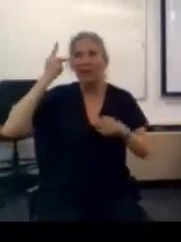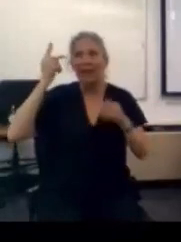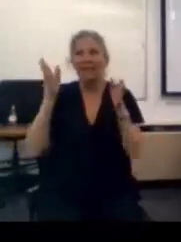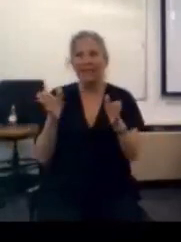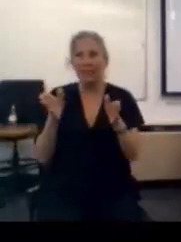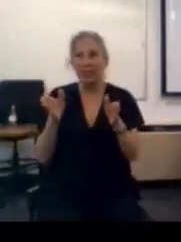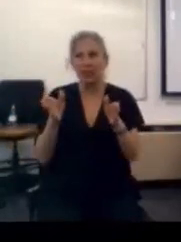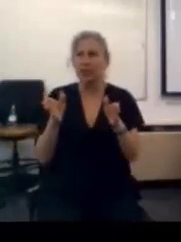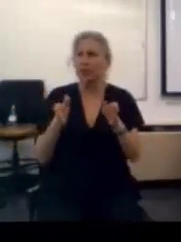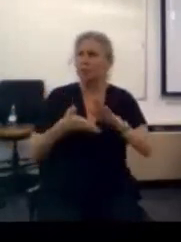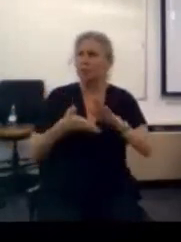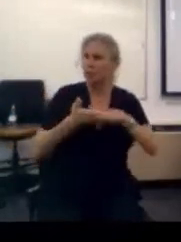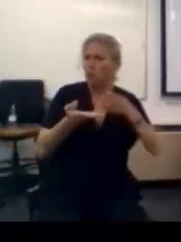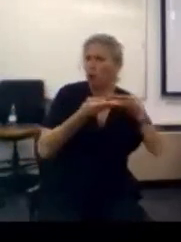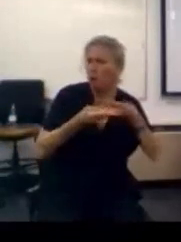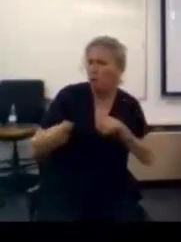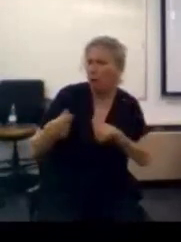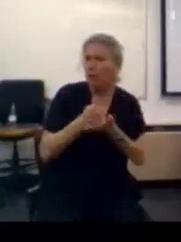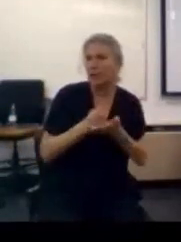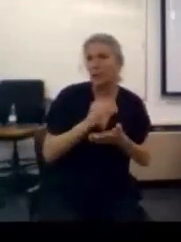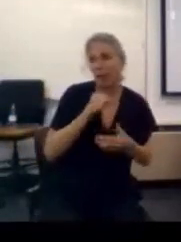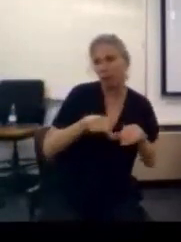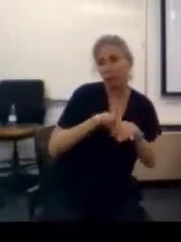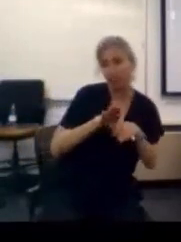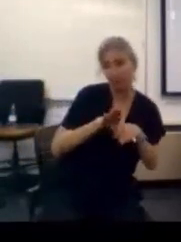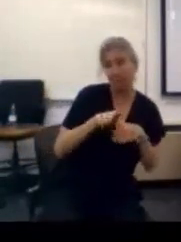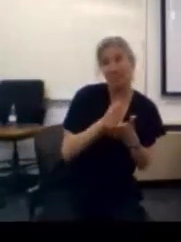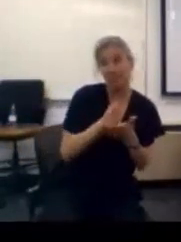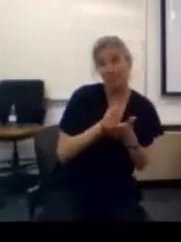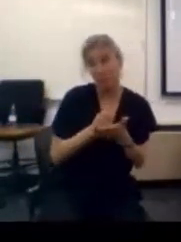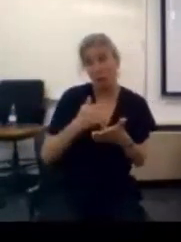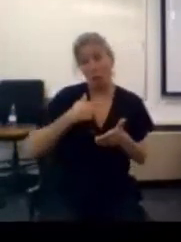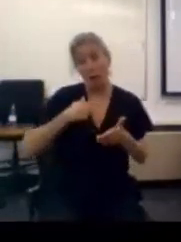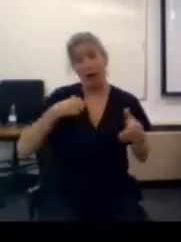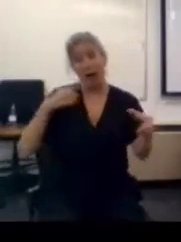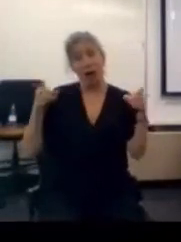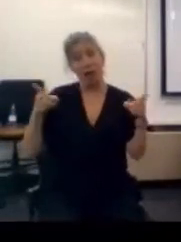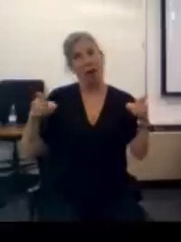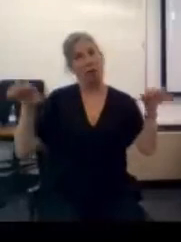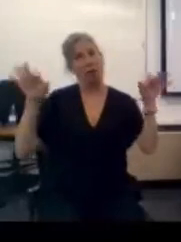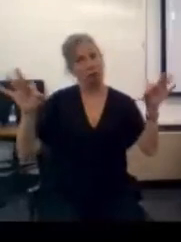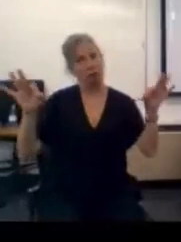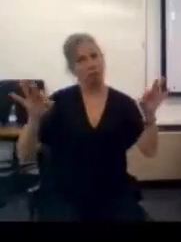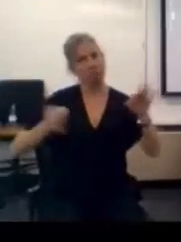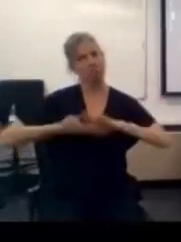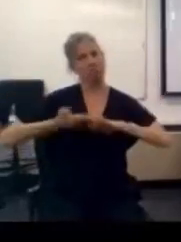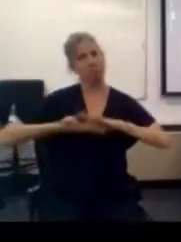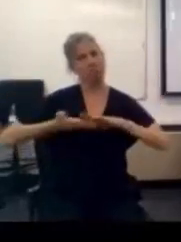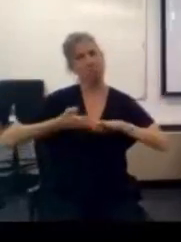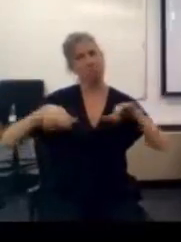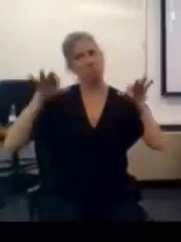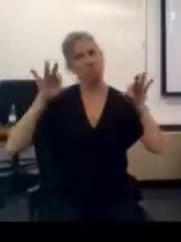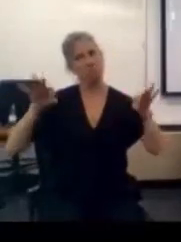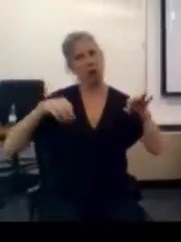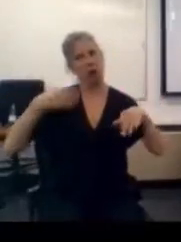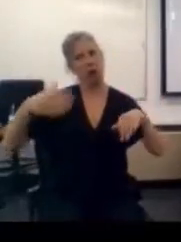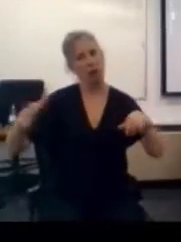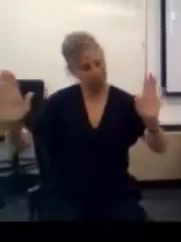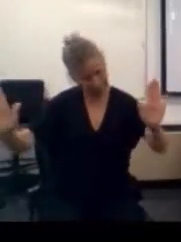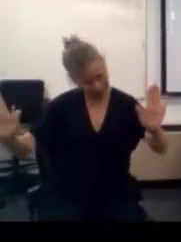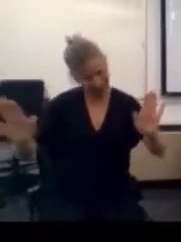by political entities. Many are well-run. Some are not. When I ran them, they were very well-run.